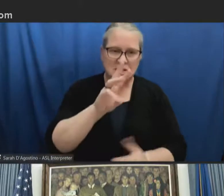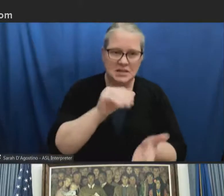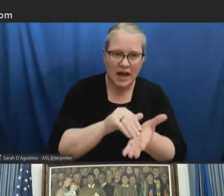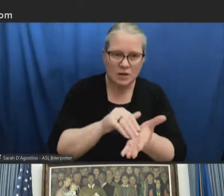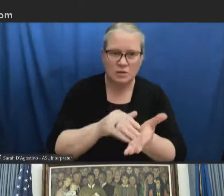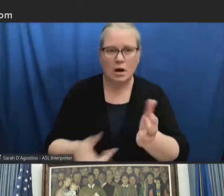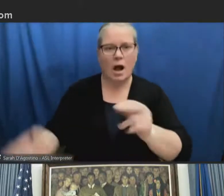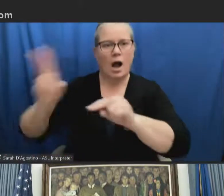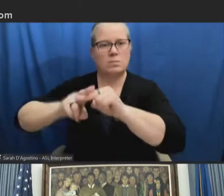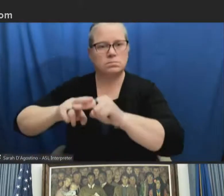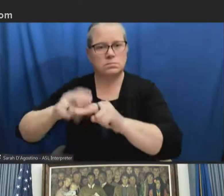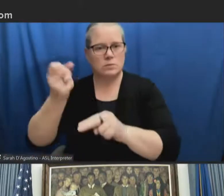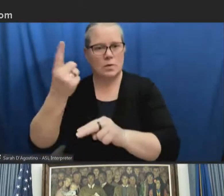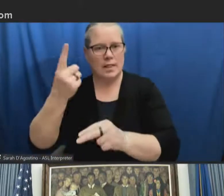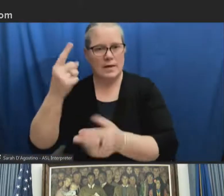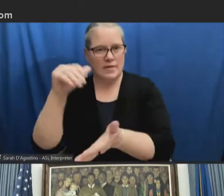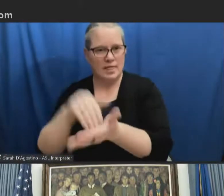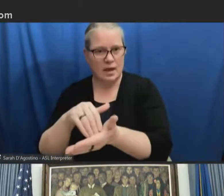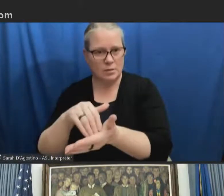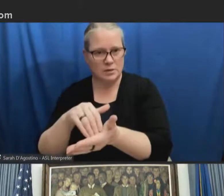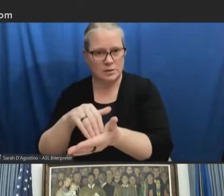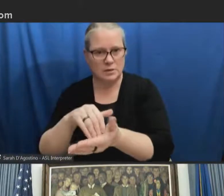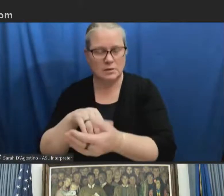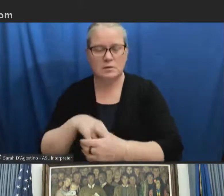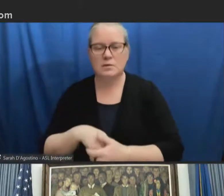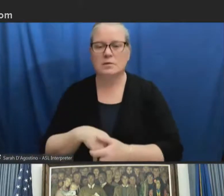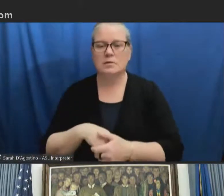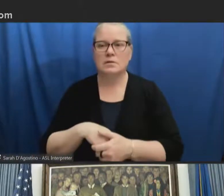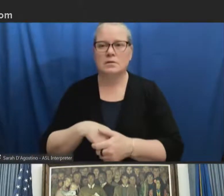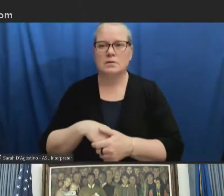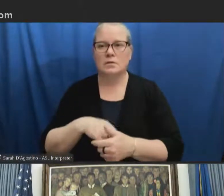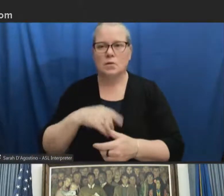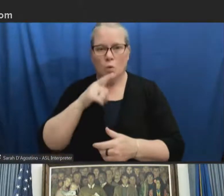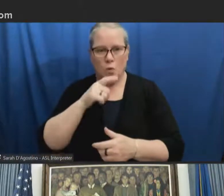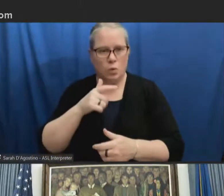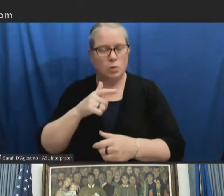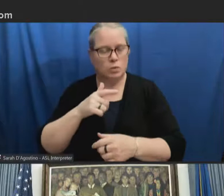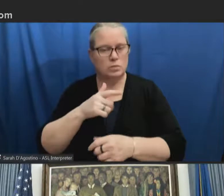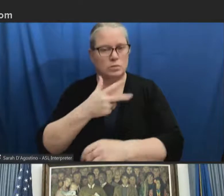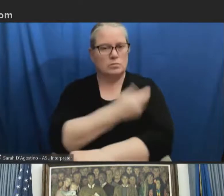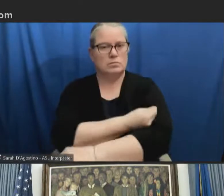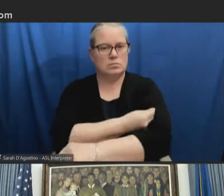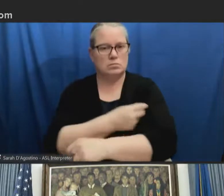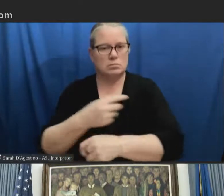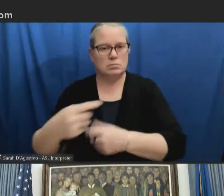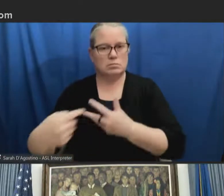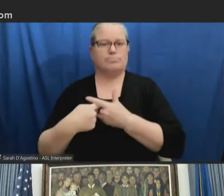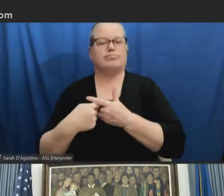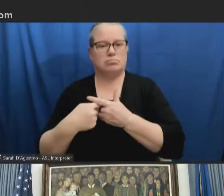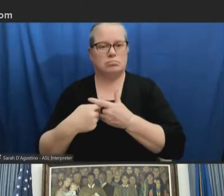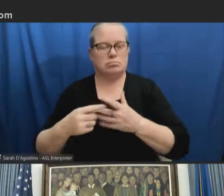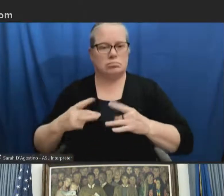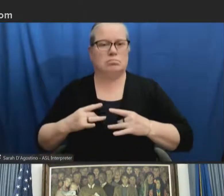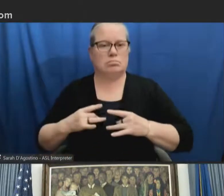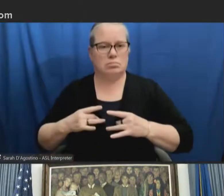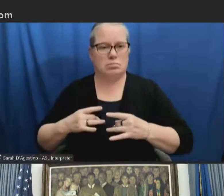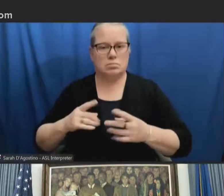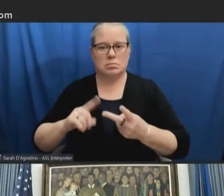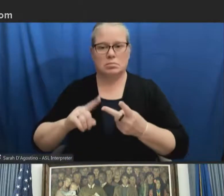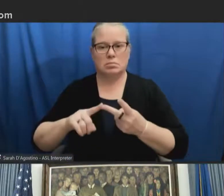of fatalities has slightly more than doubled. What's the